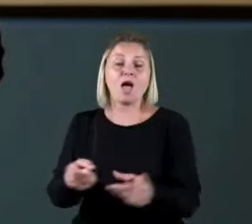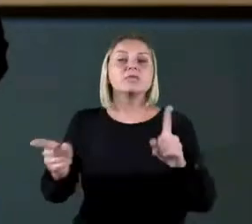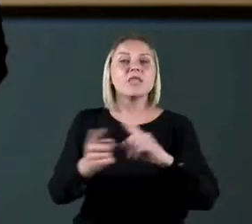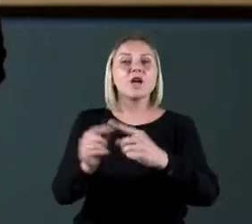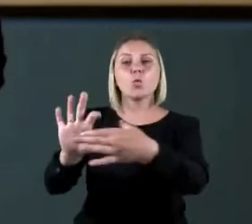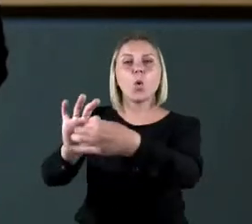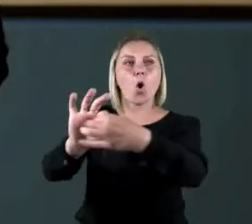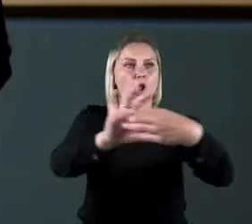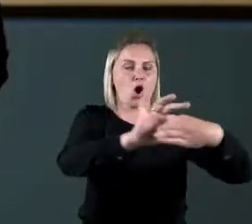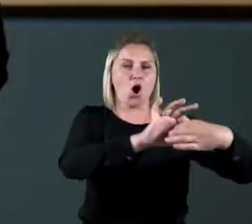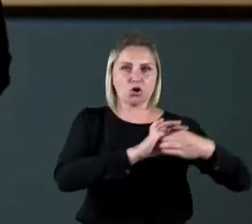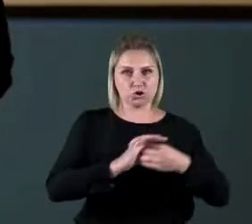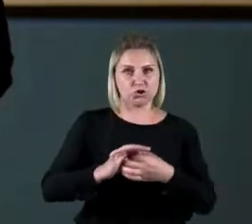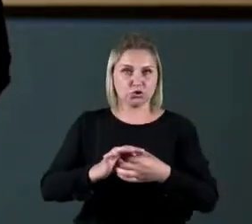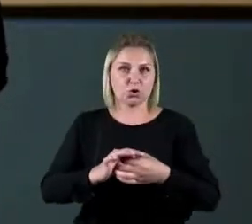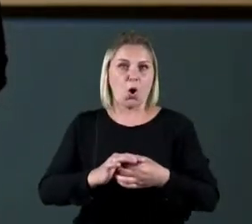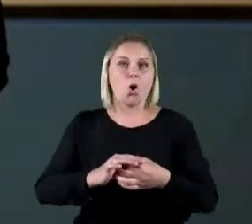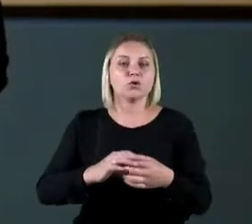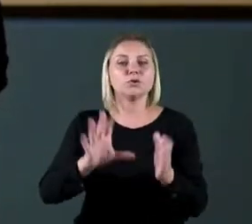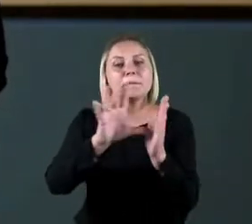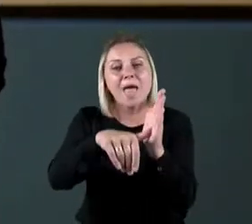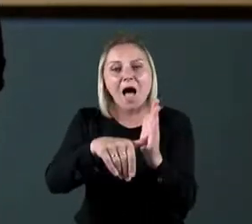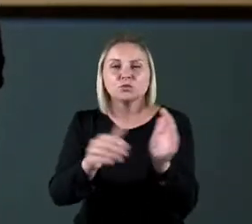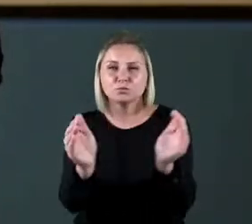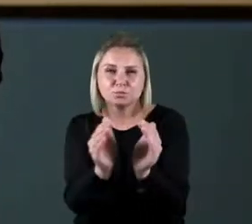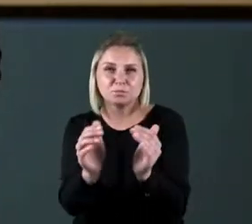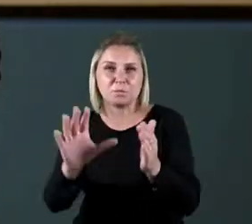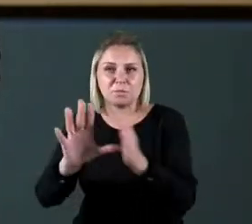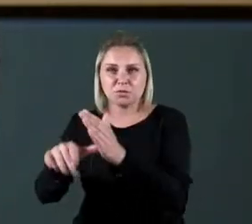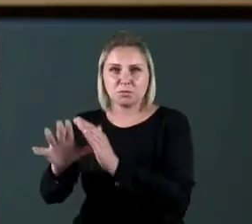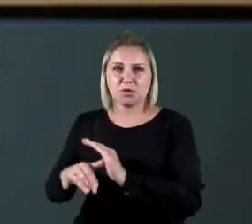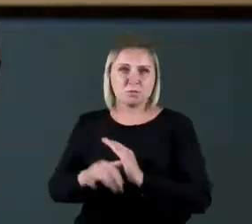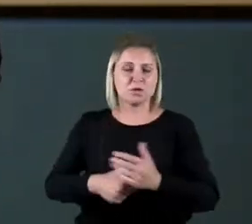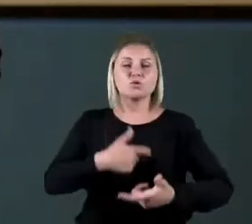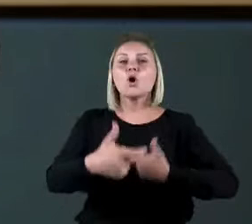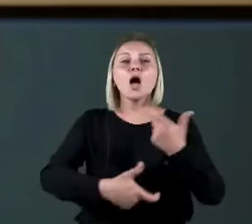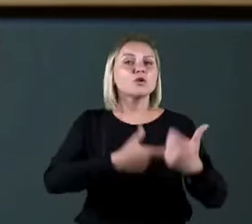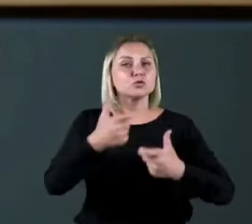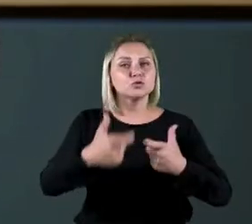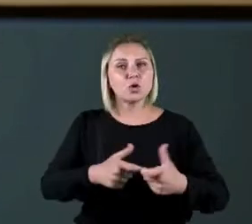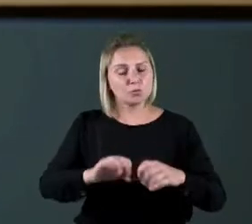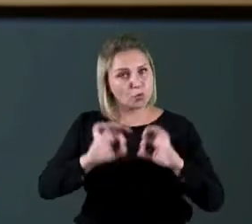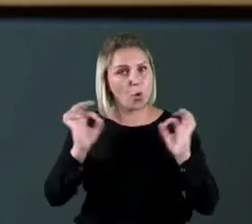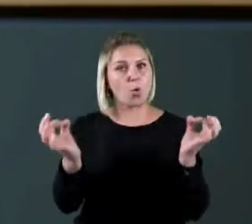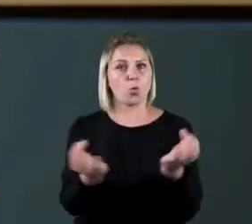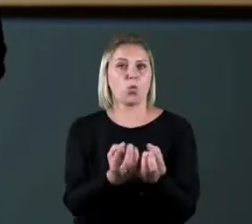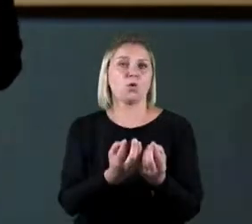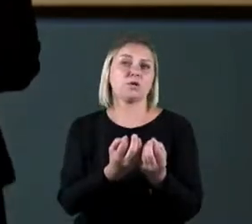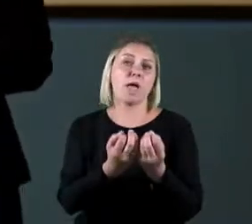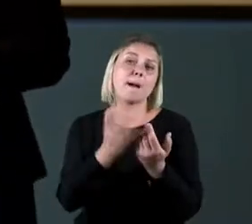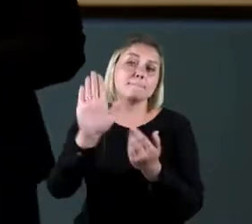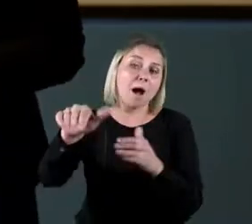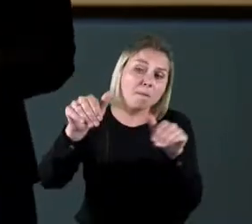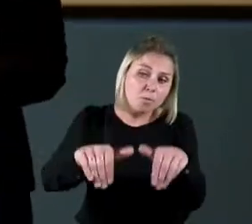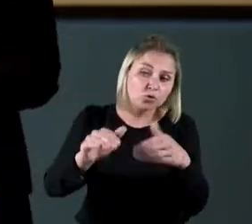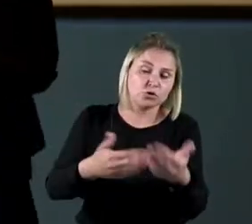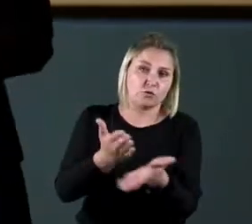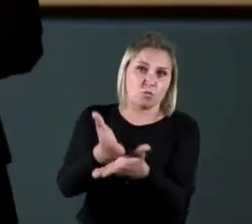and the territory, and how do we connect opportunities across the territory. Thank you so much. Have a good